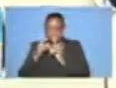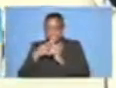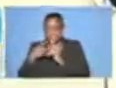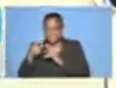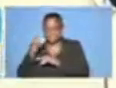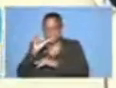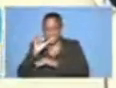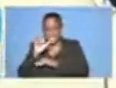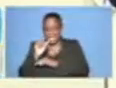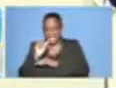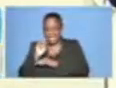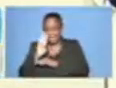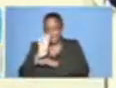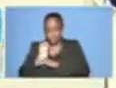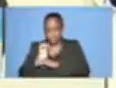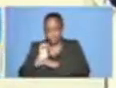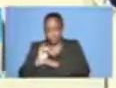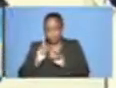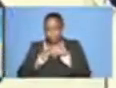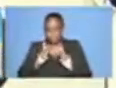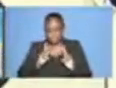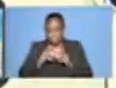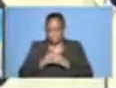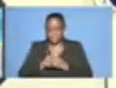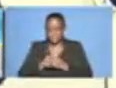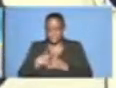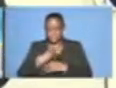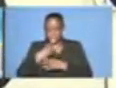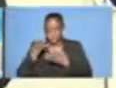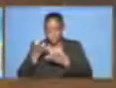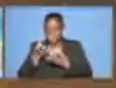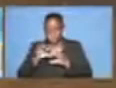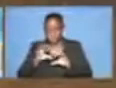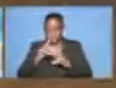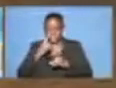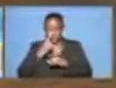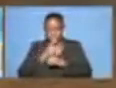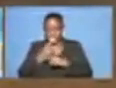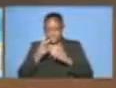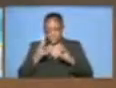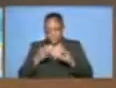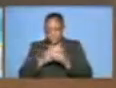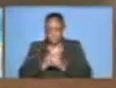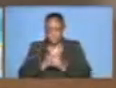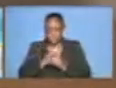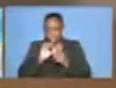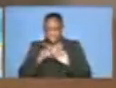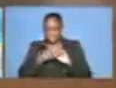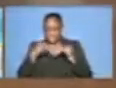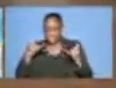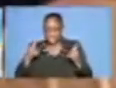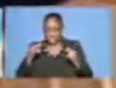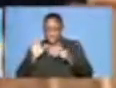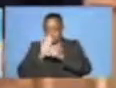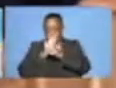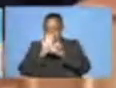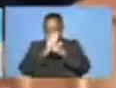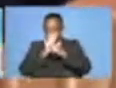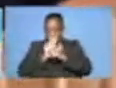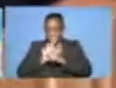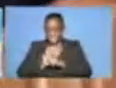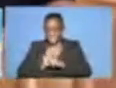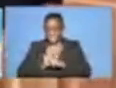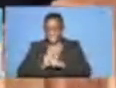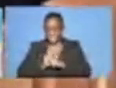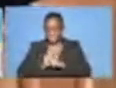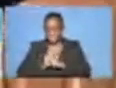Abaco. We wanted to do it the right way. And that's why this store is built with consumers in mind,